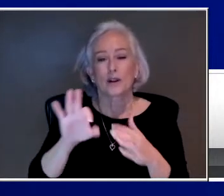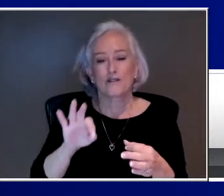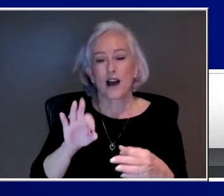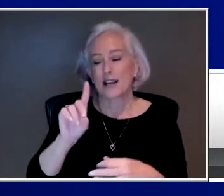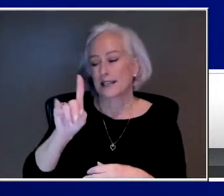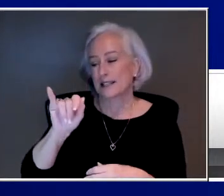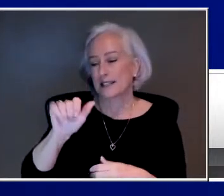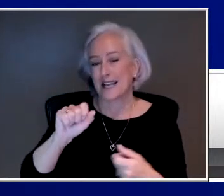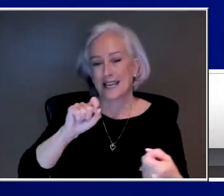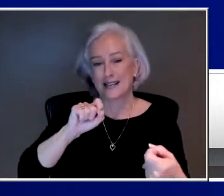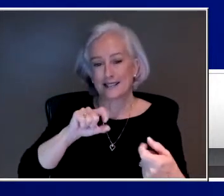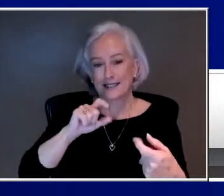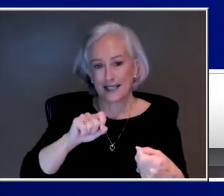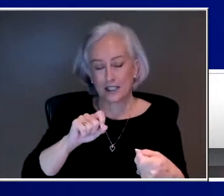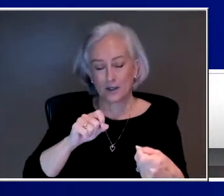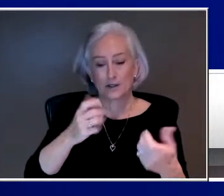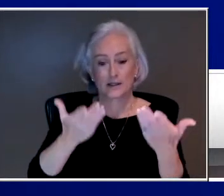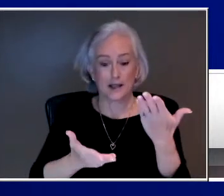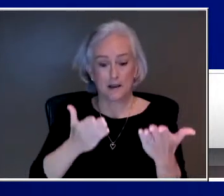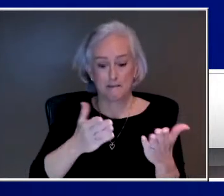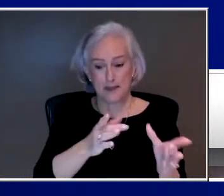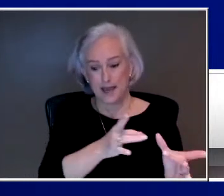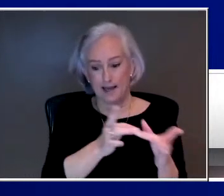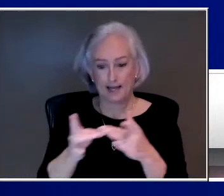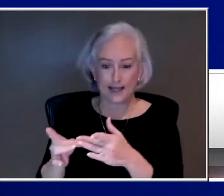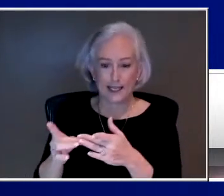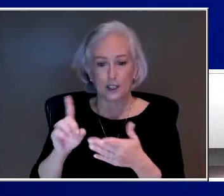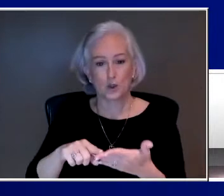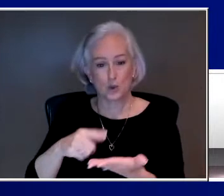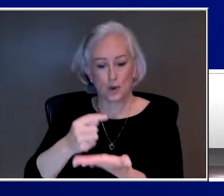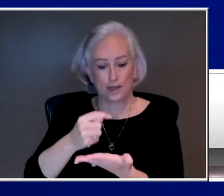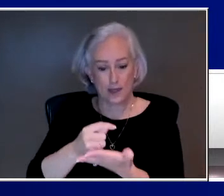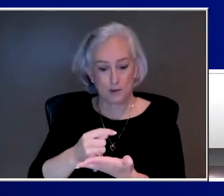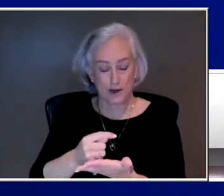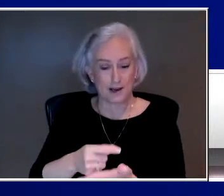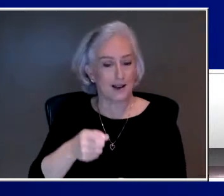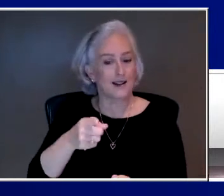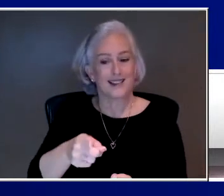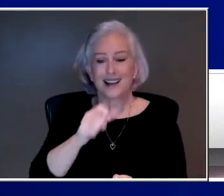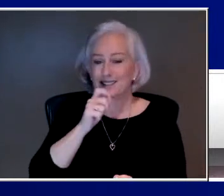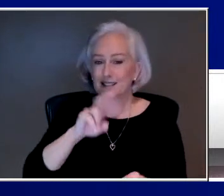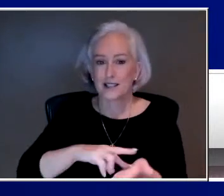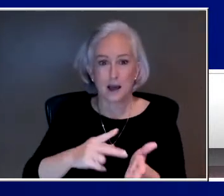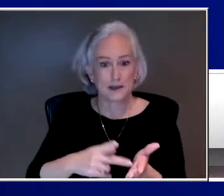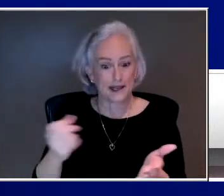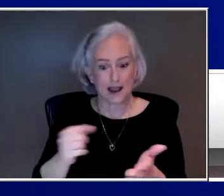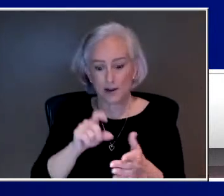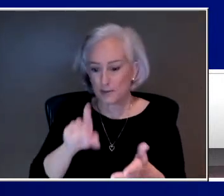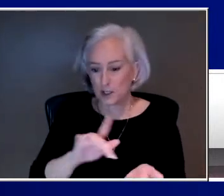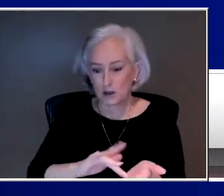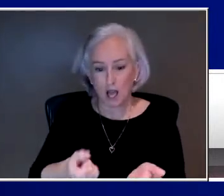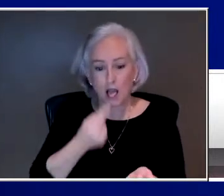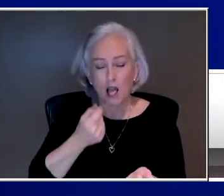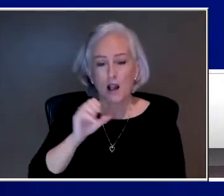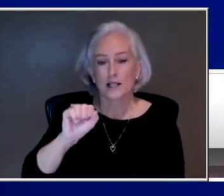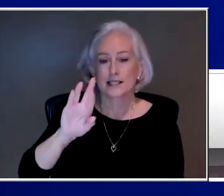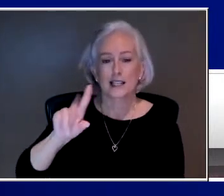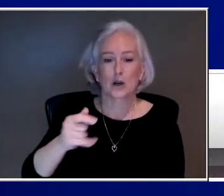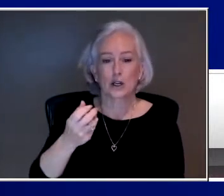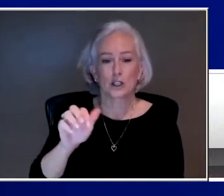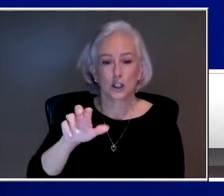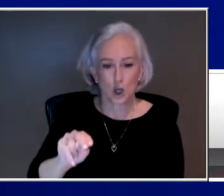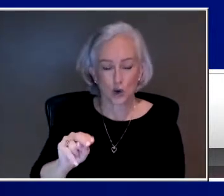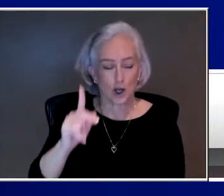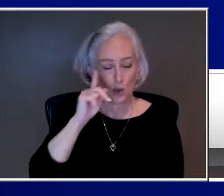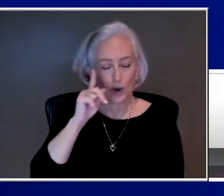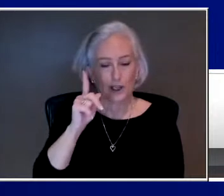to therapy. Now, just with this doesn't mean that everybody should get on serotonin medicine. We know that there can be side effects with those